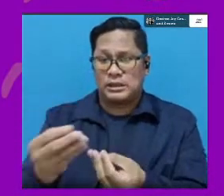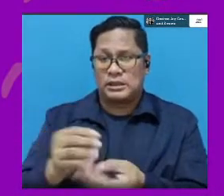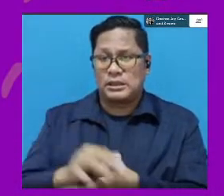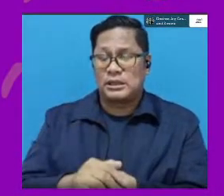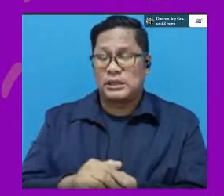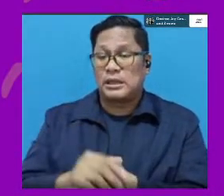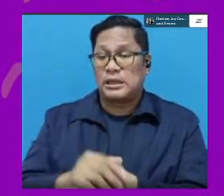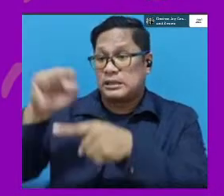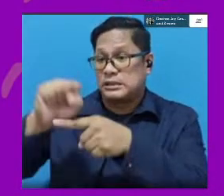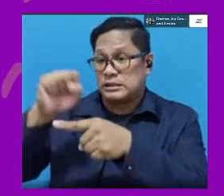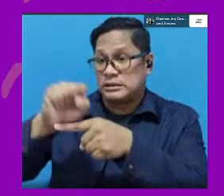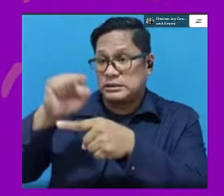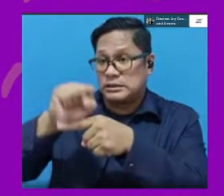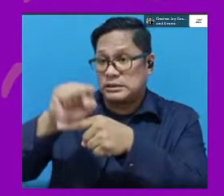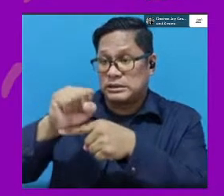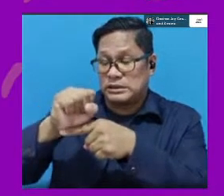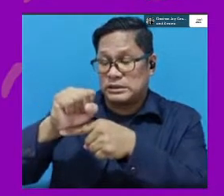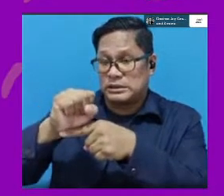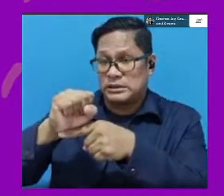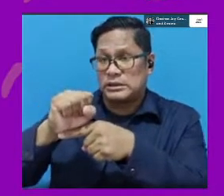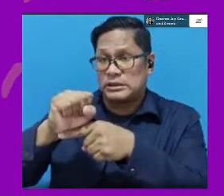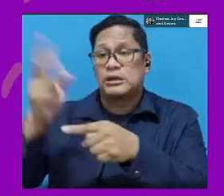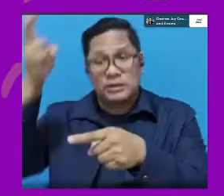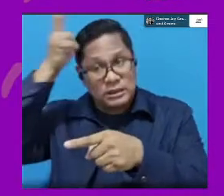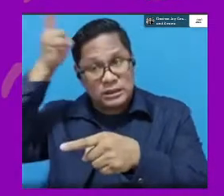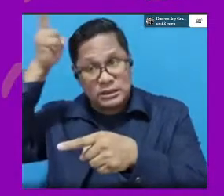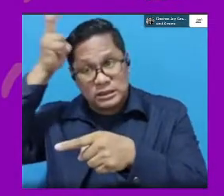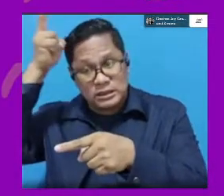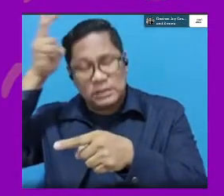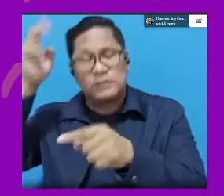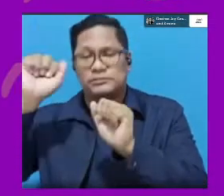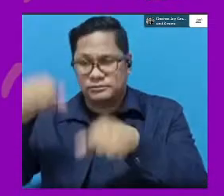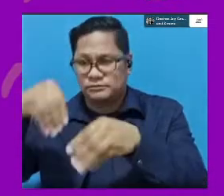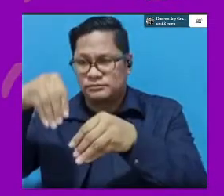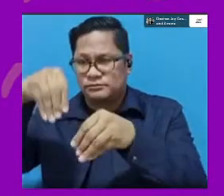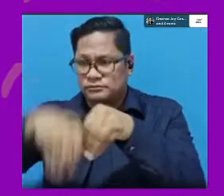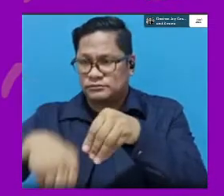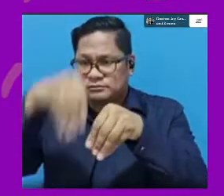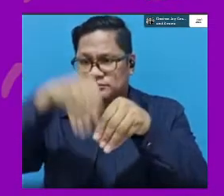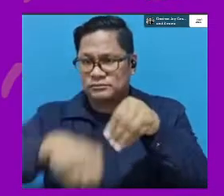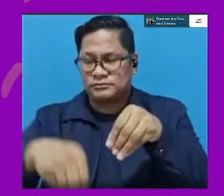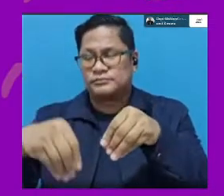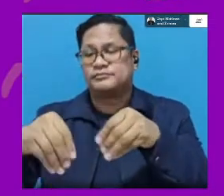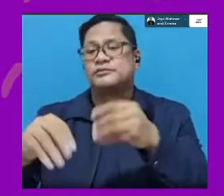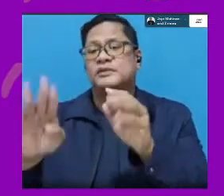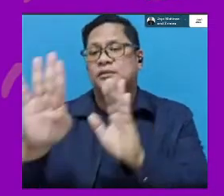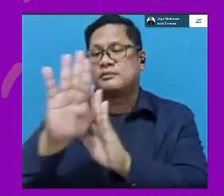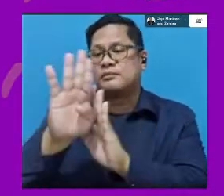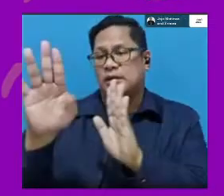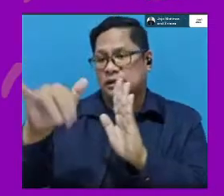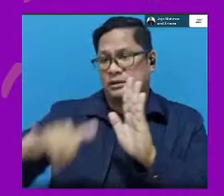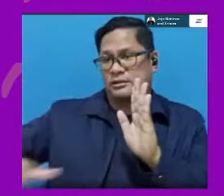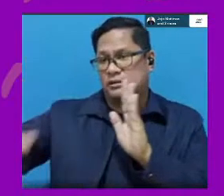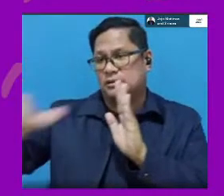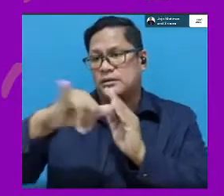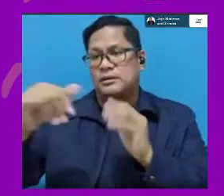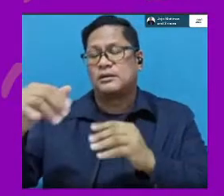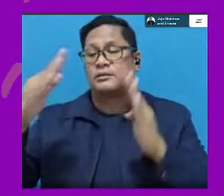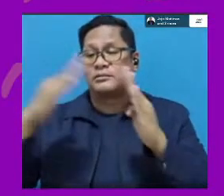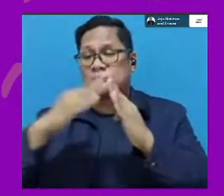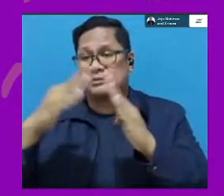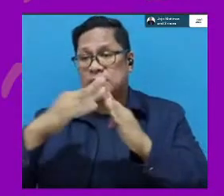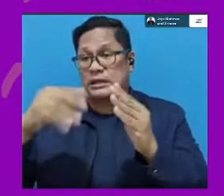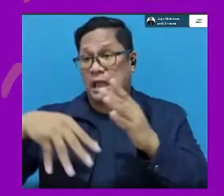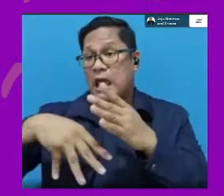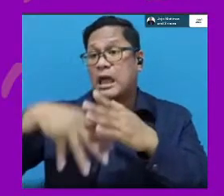seeds of vegetables that they can grow in their garden, in their backyard. So we